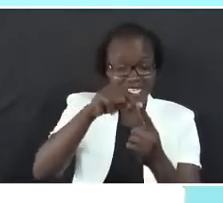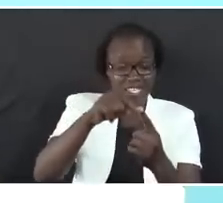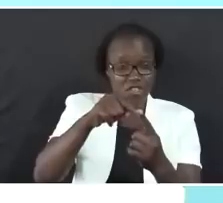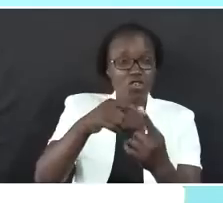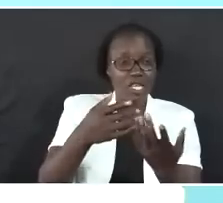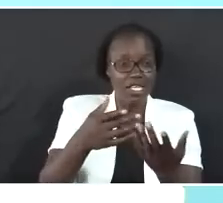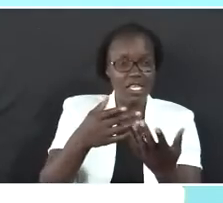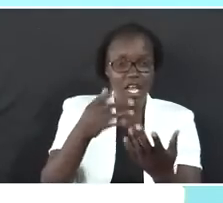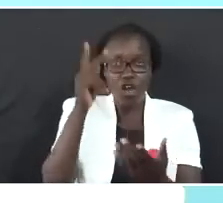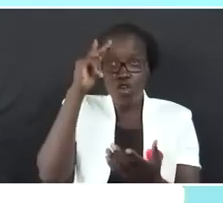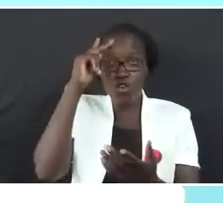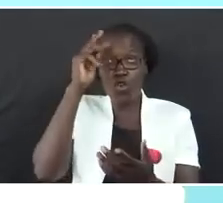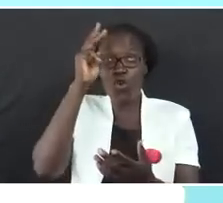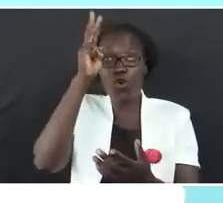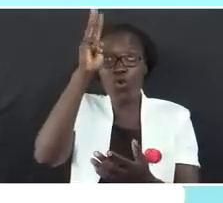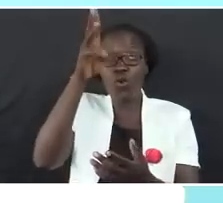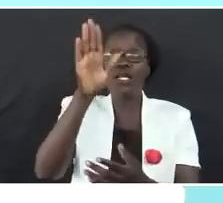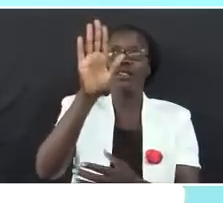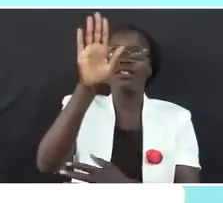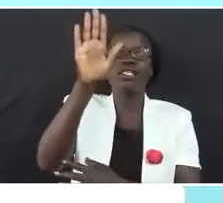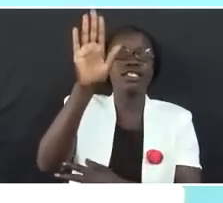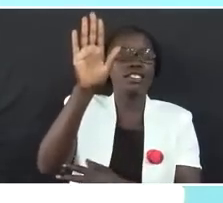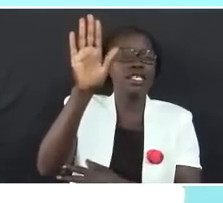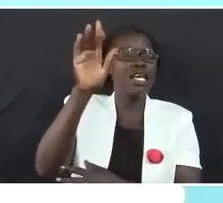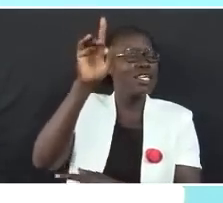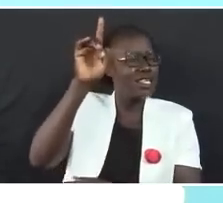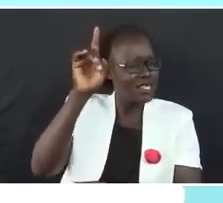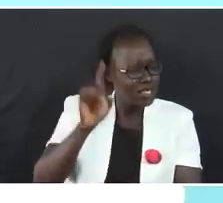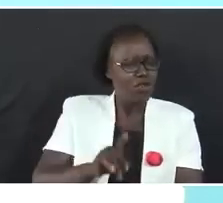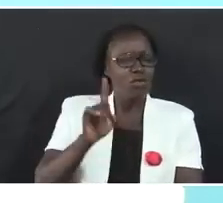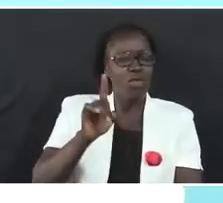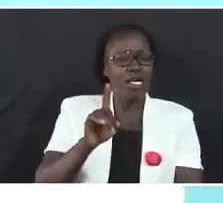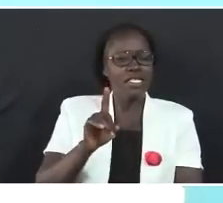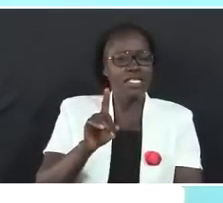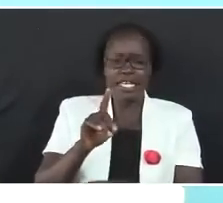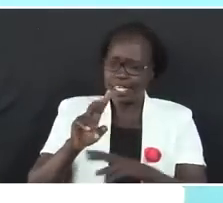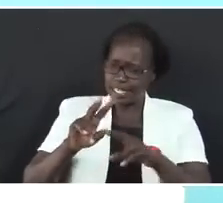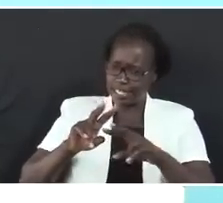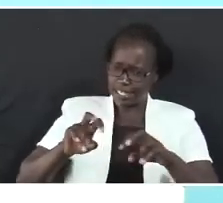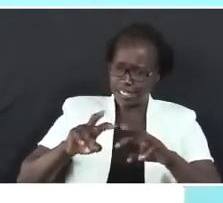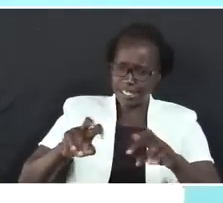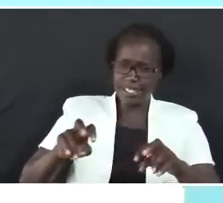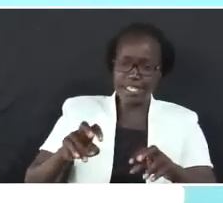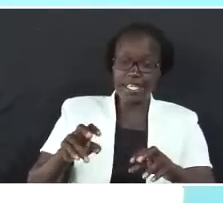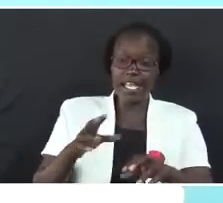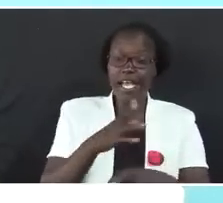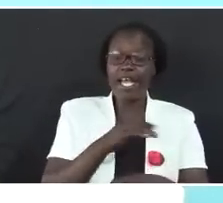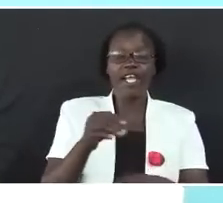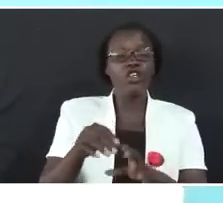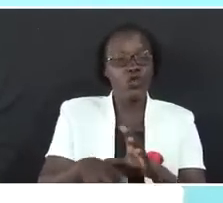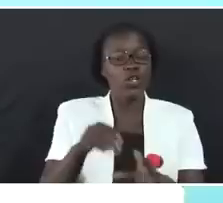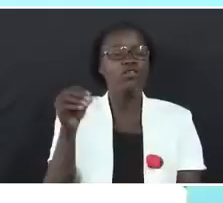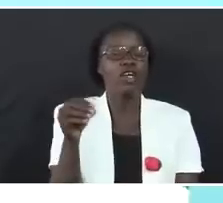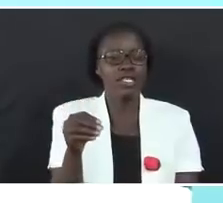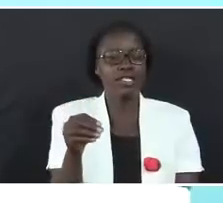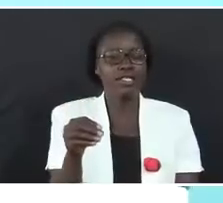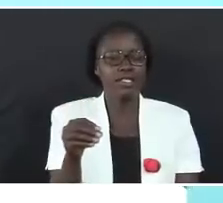his will. You must seek it. He says, seek and you will do what?